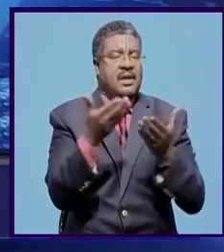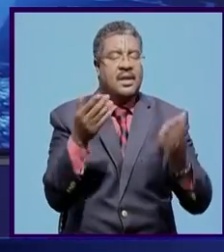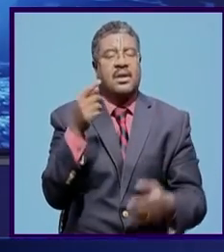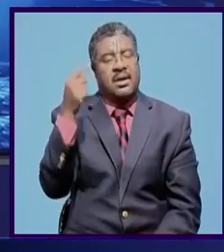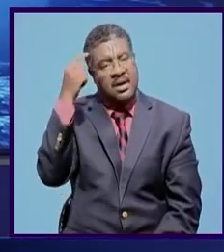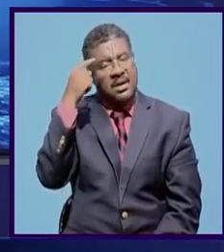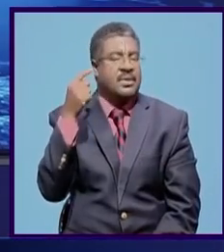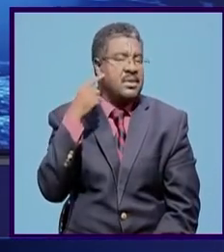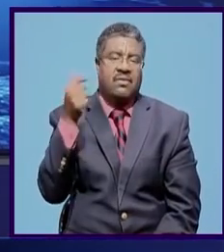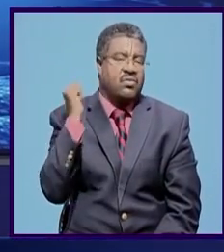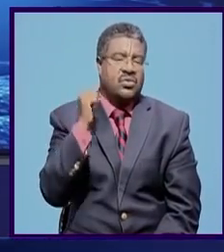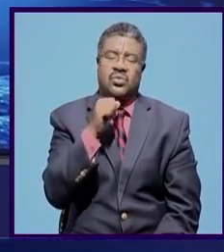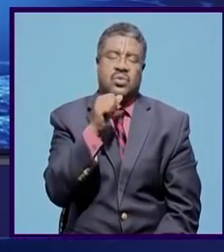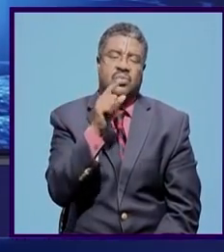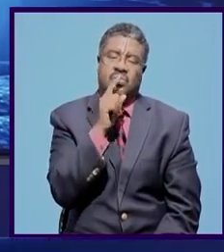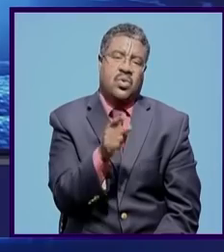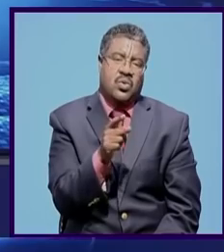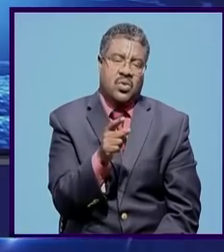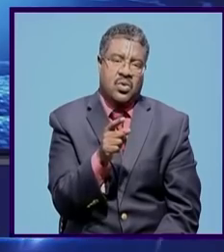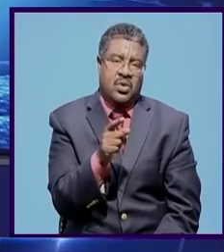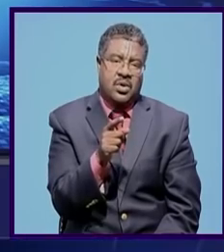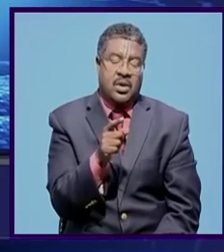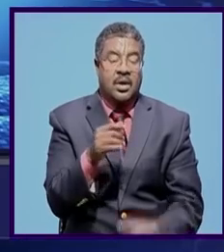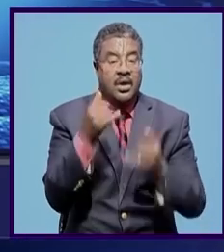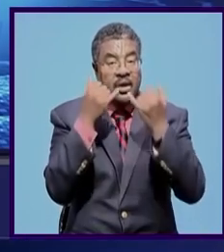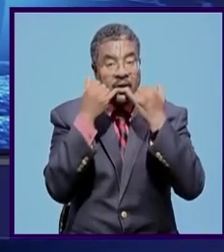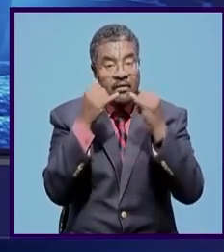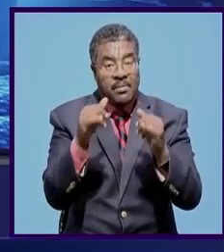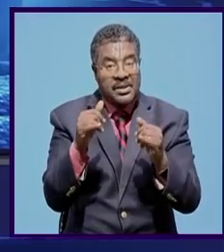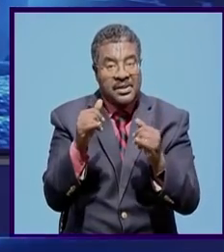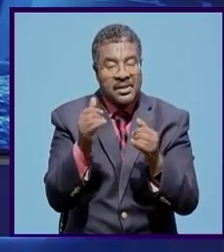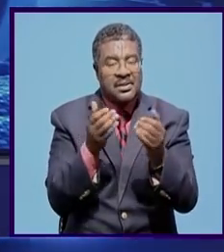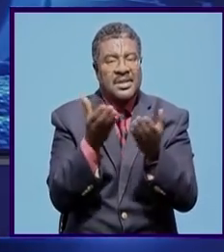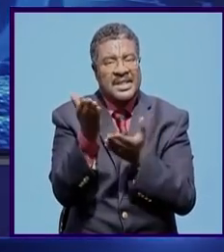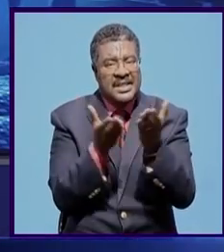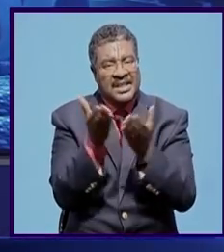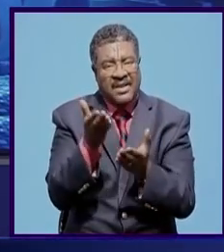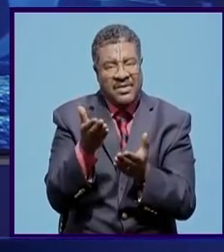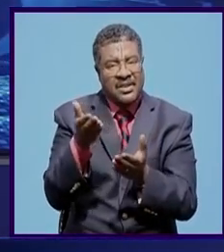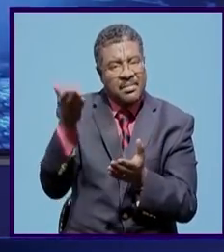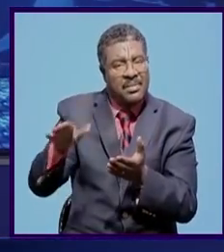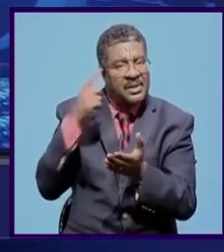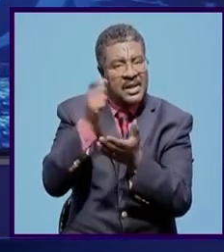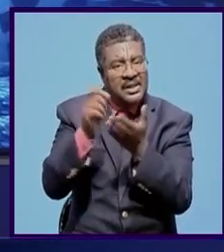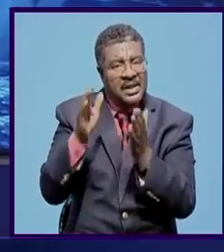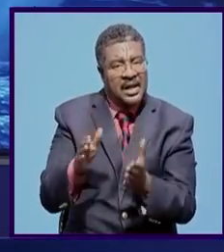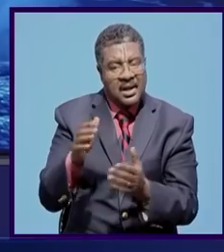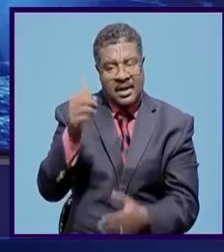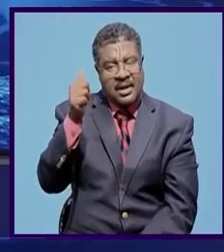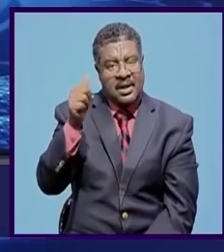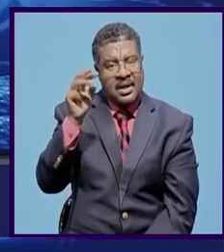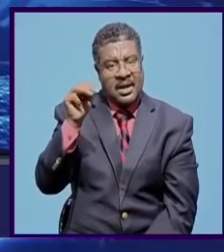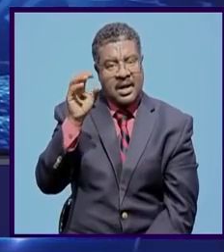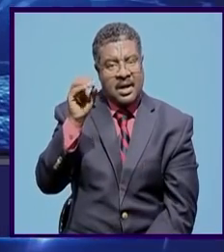founding father Kenneth Kaunda. Information and Broadcasting Services Permanent Secretary Amos Malupenga has told ZNBC News